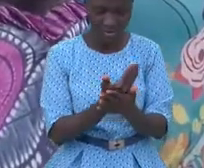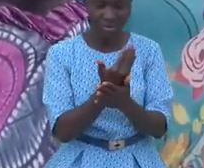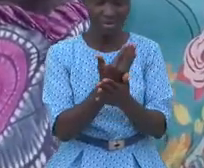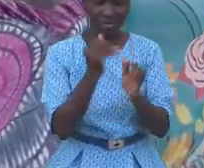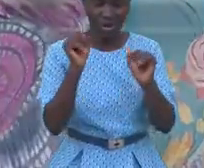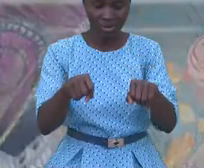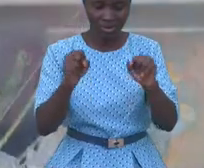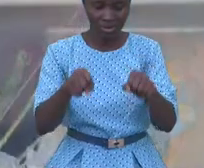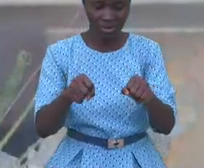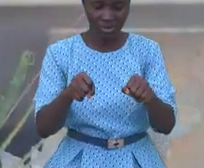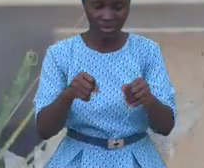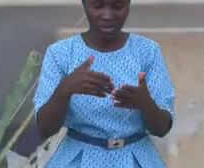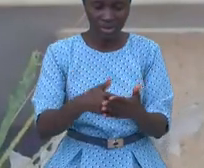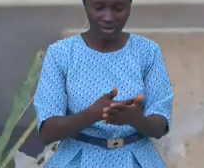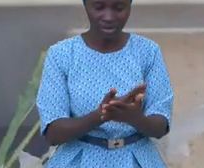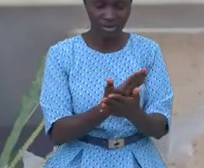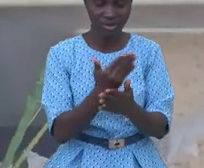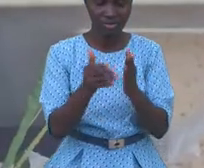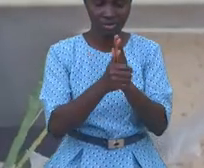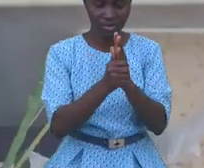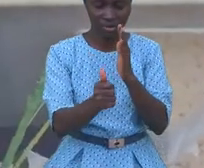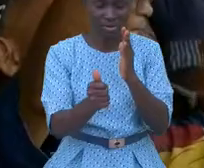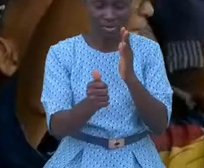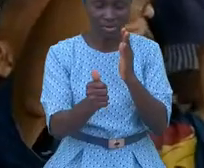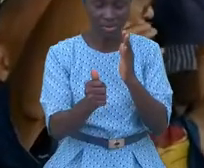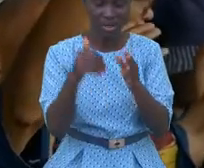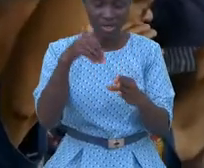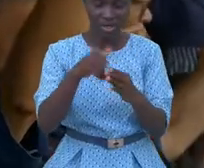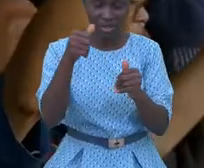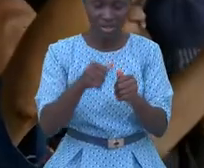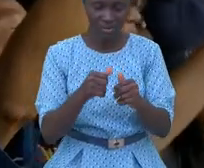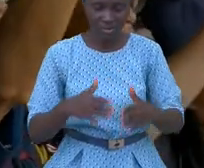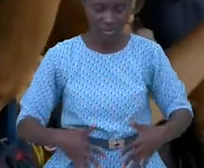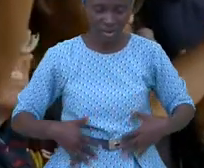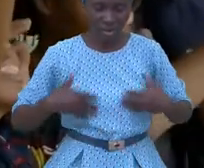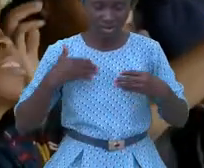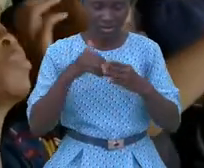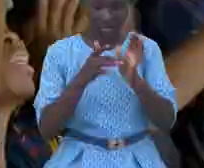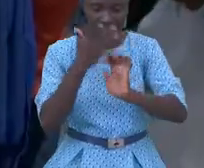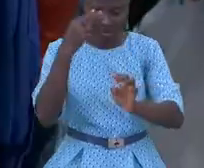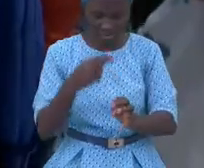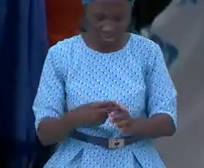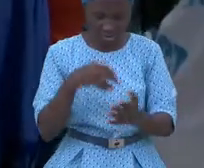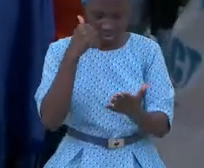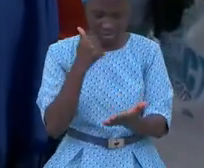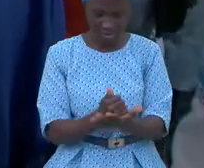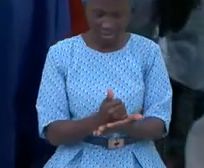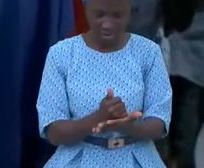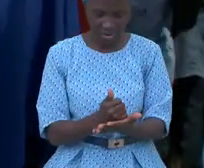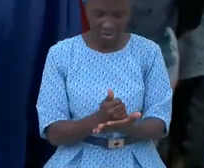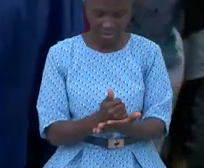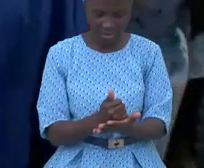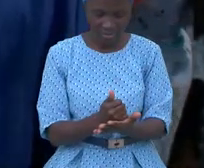ability, a new skill in every life in Jesus' name.